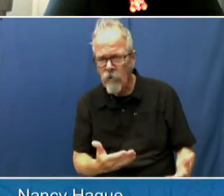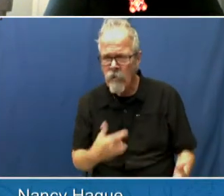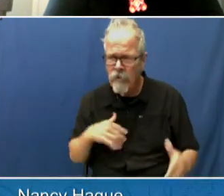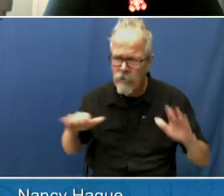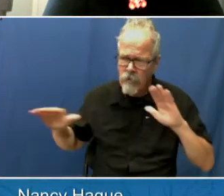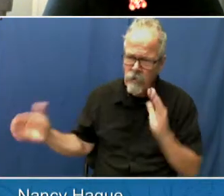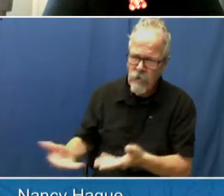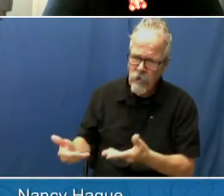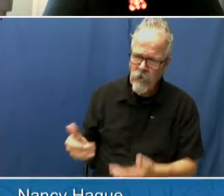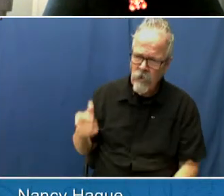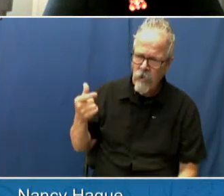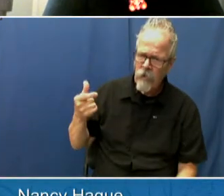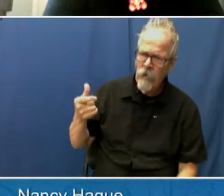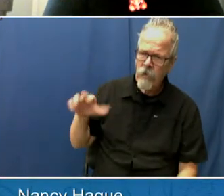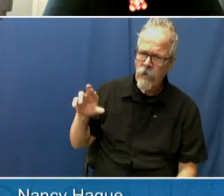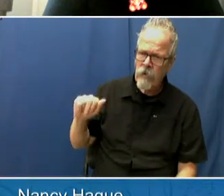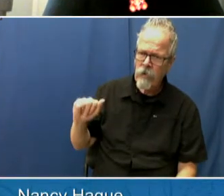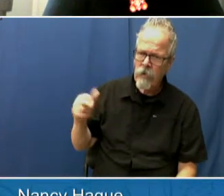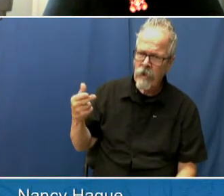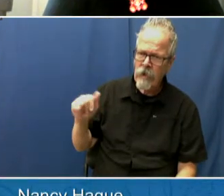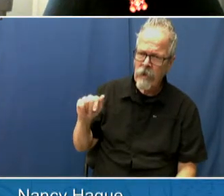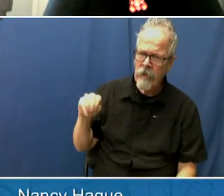Traynor.